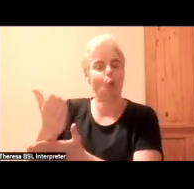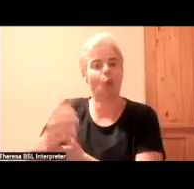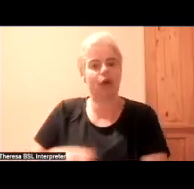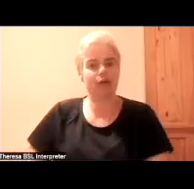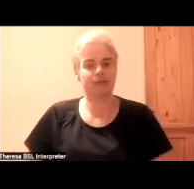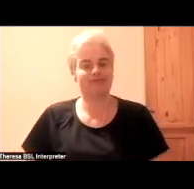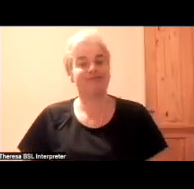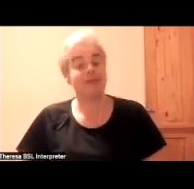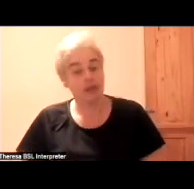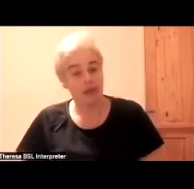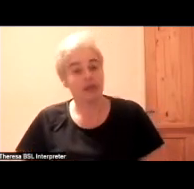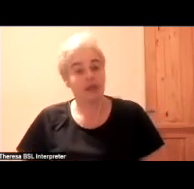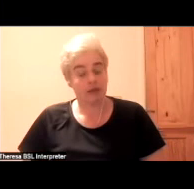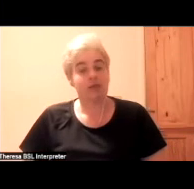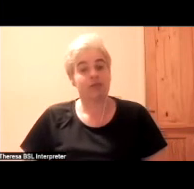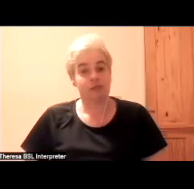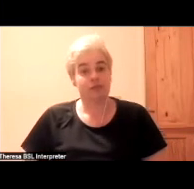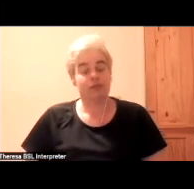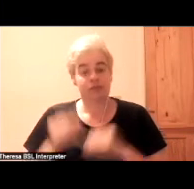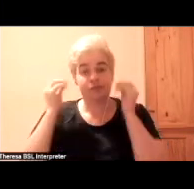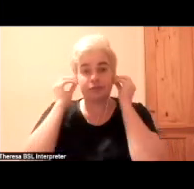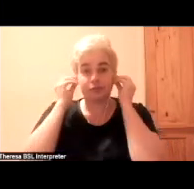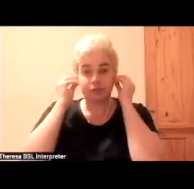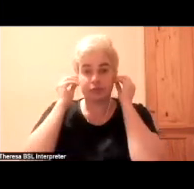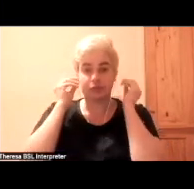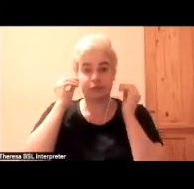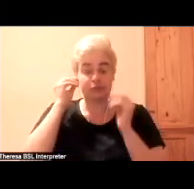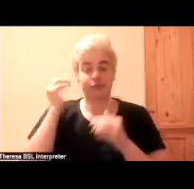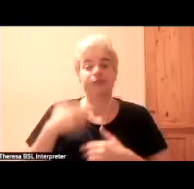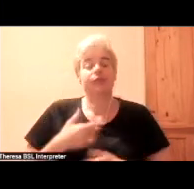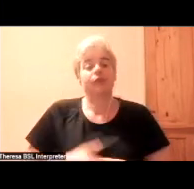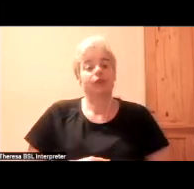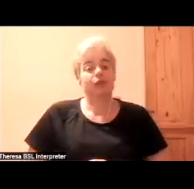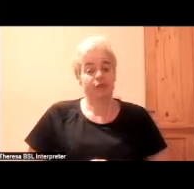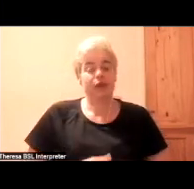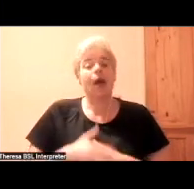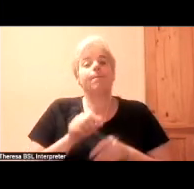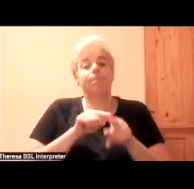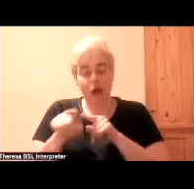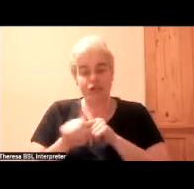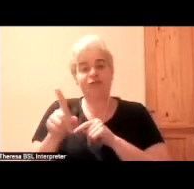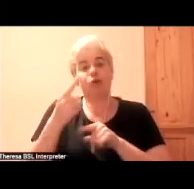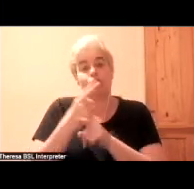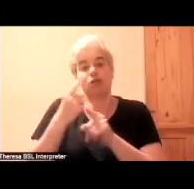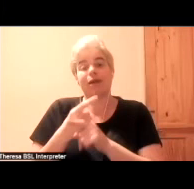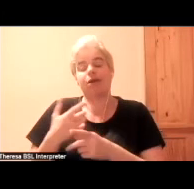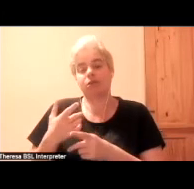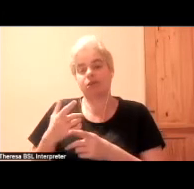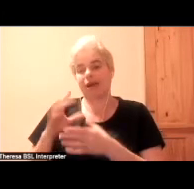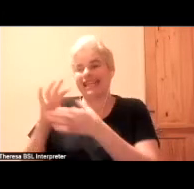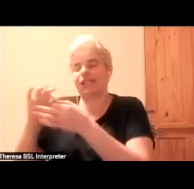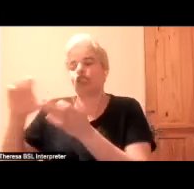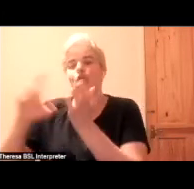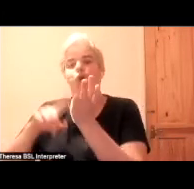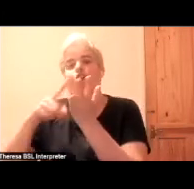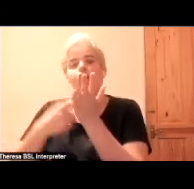Of course, much of what, given time constraints, much of what I've spoken about today concerns clergy women.